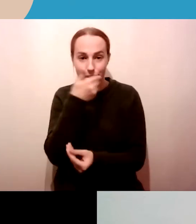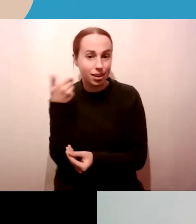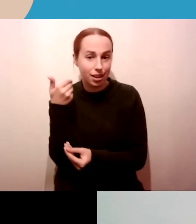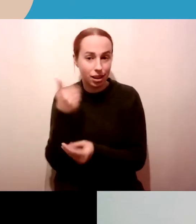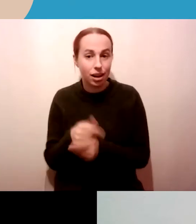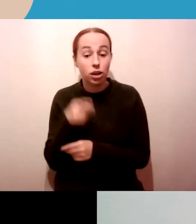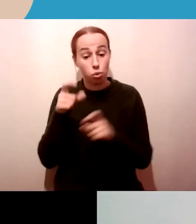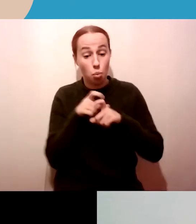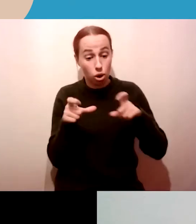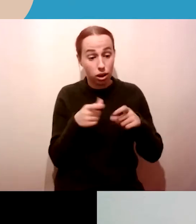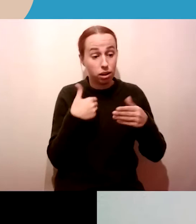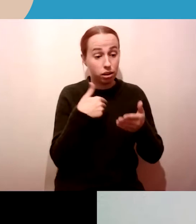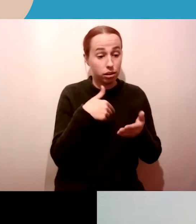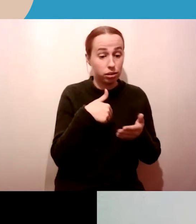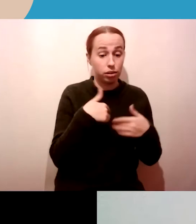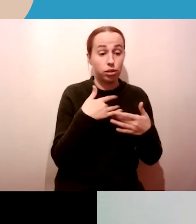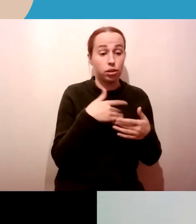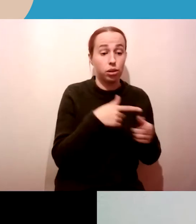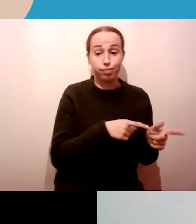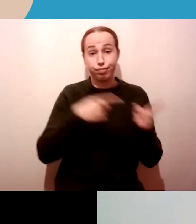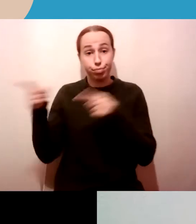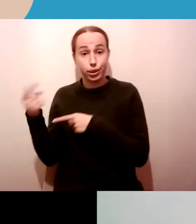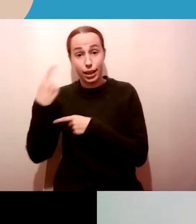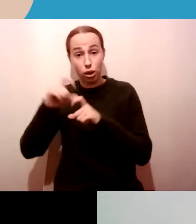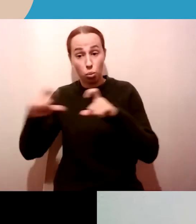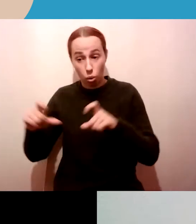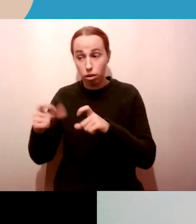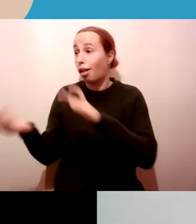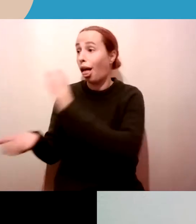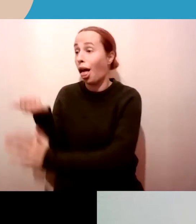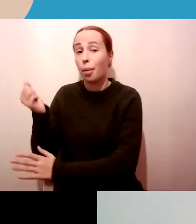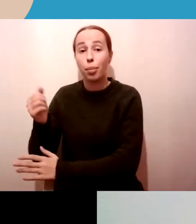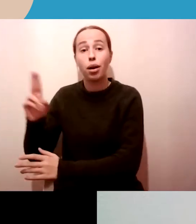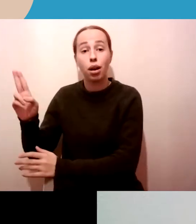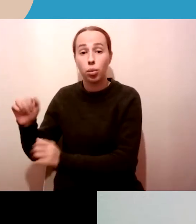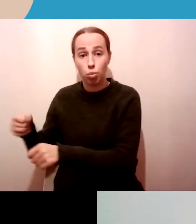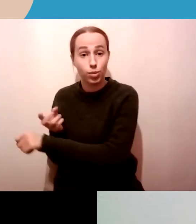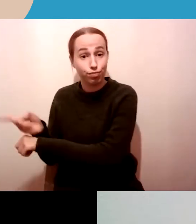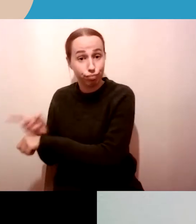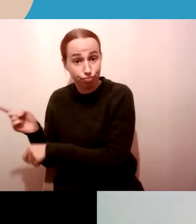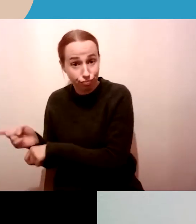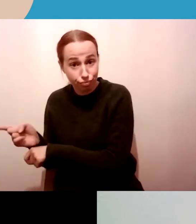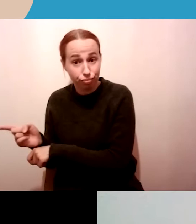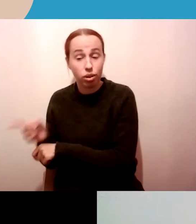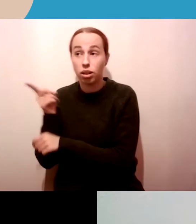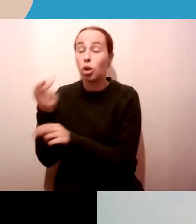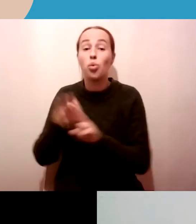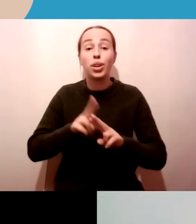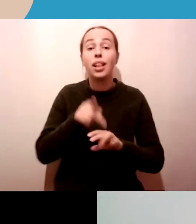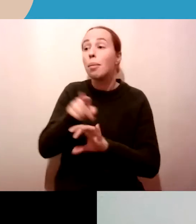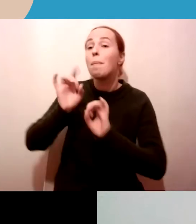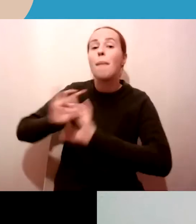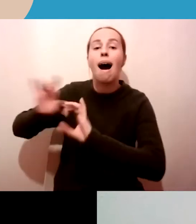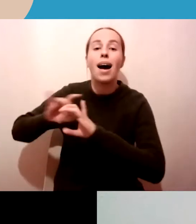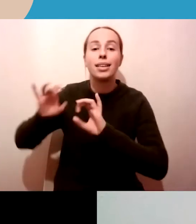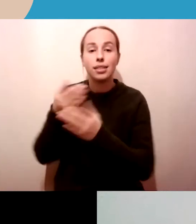not a decision. Then the child leaves one school, goes to another, and finds victims everywhere because